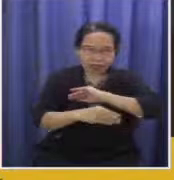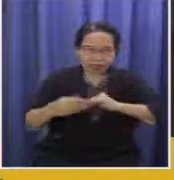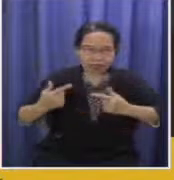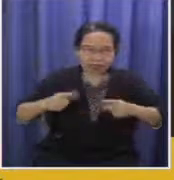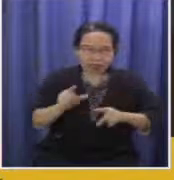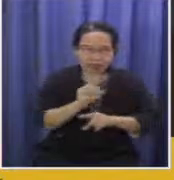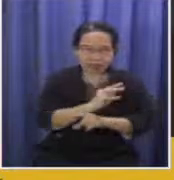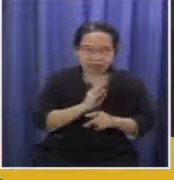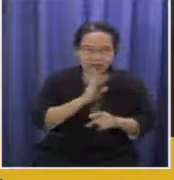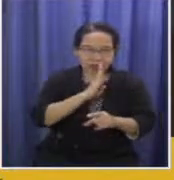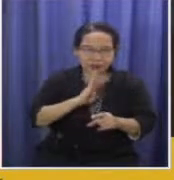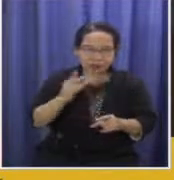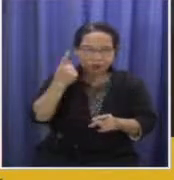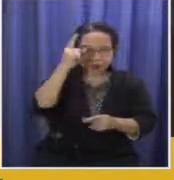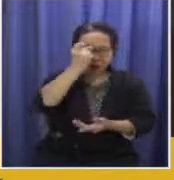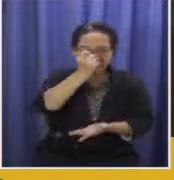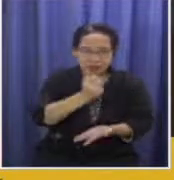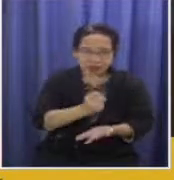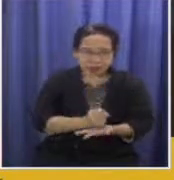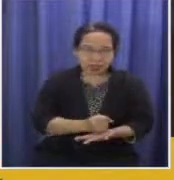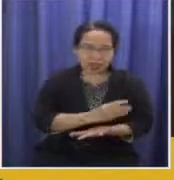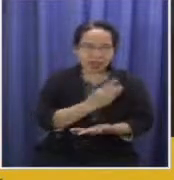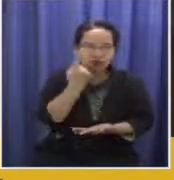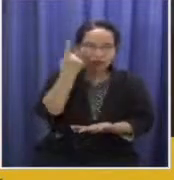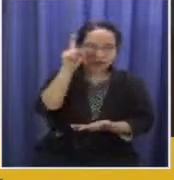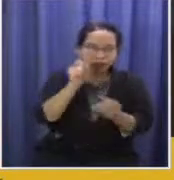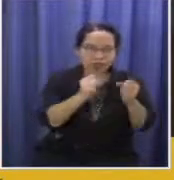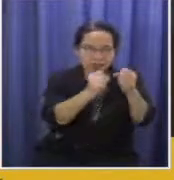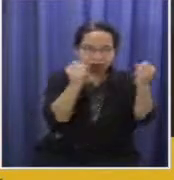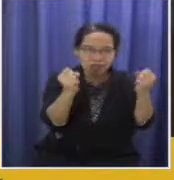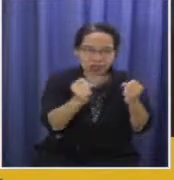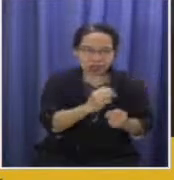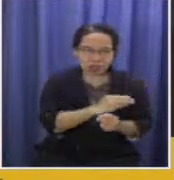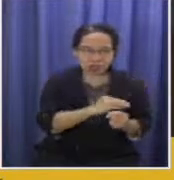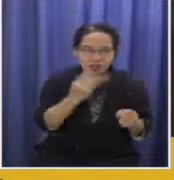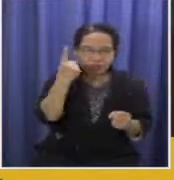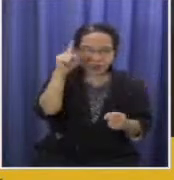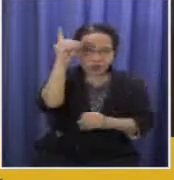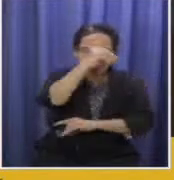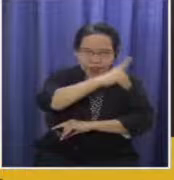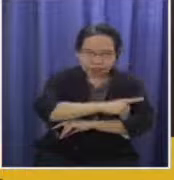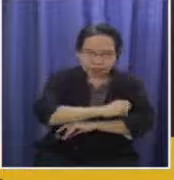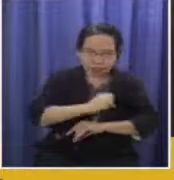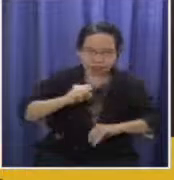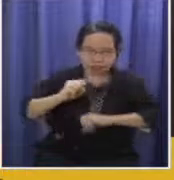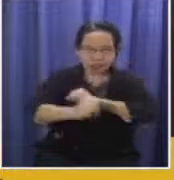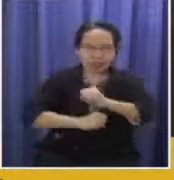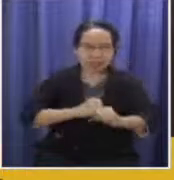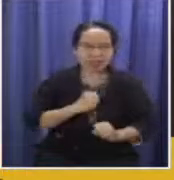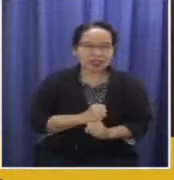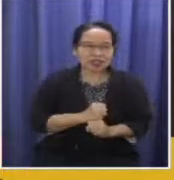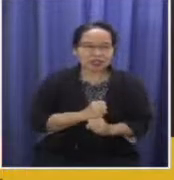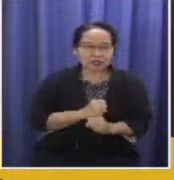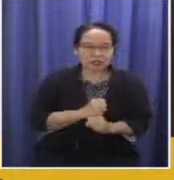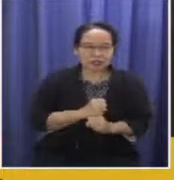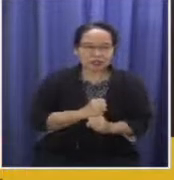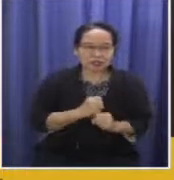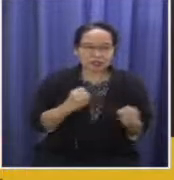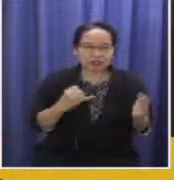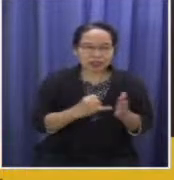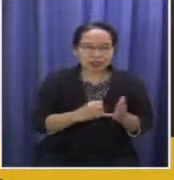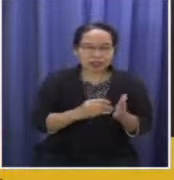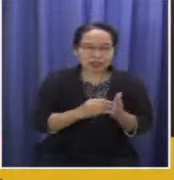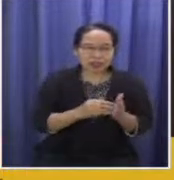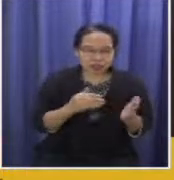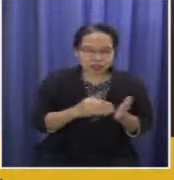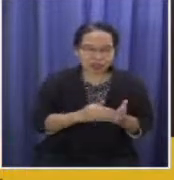night, and let them be for signs and seasons and for days and years. It is